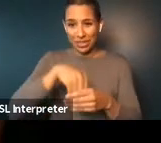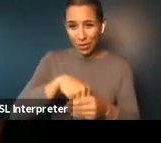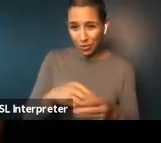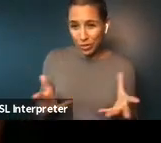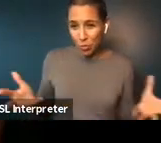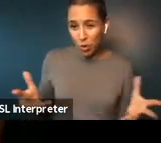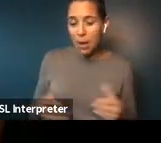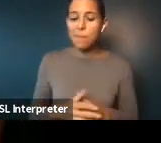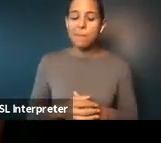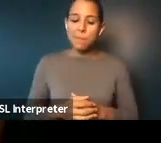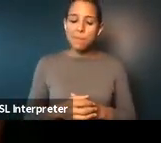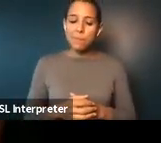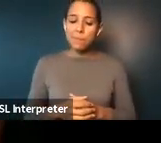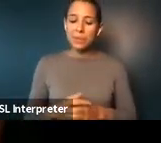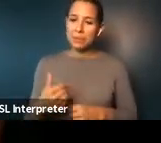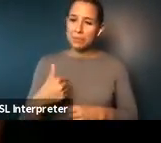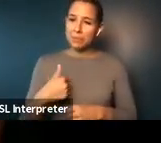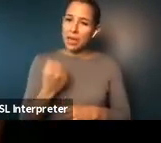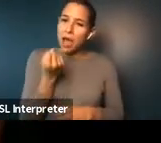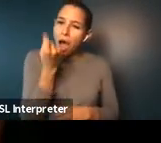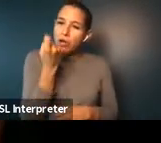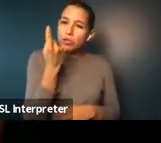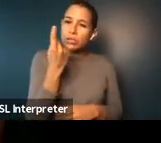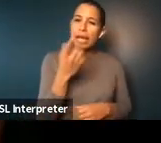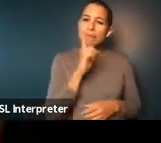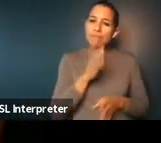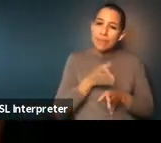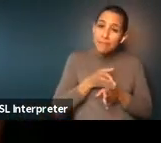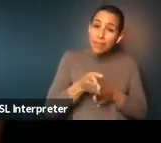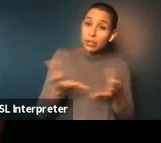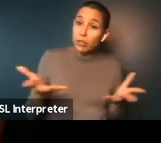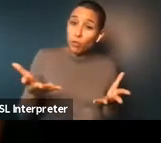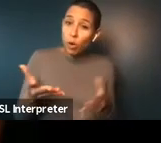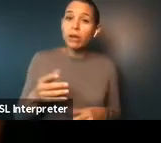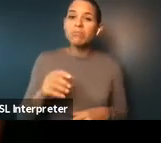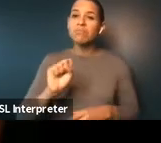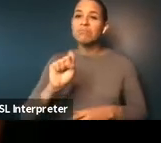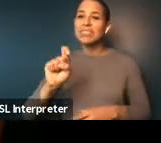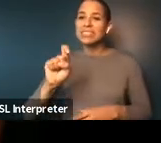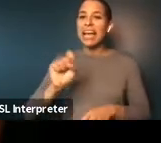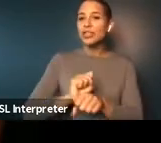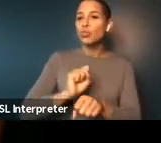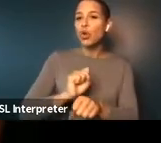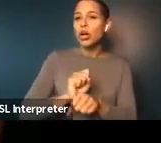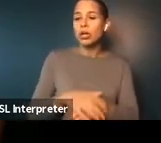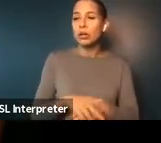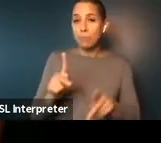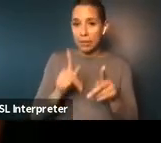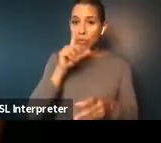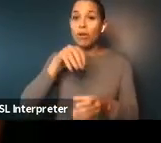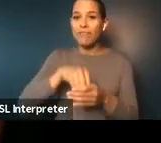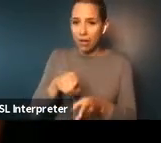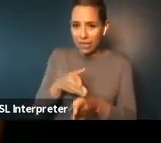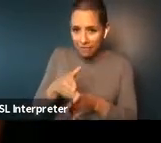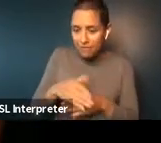understand the domain of sex work and people who do that work, people who support that work and what that